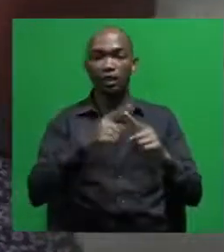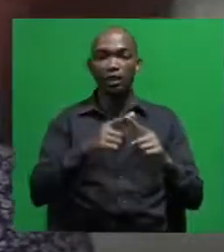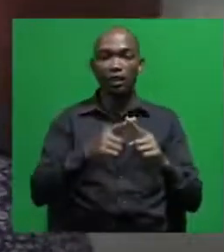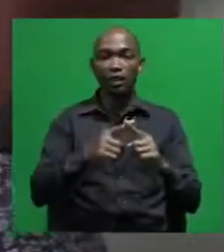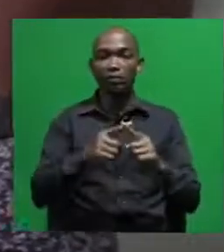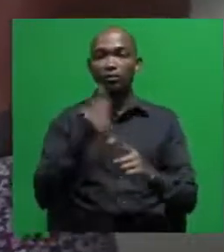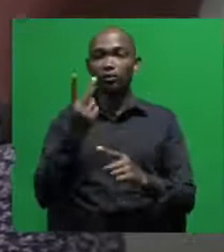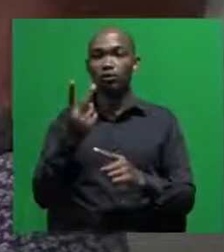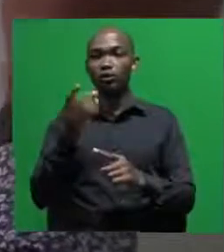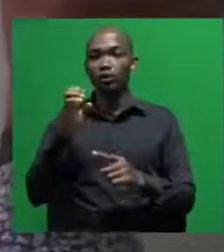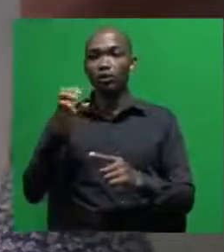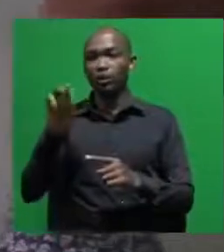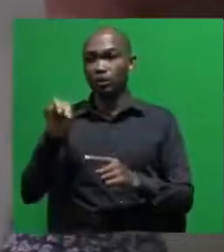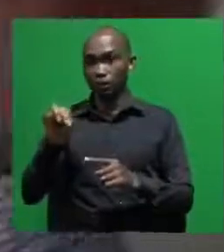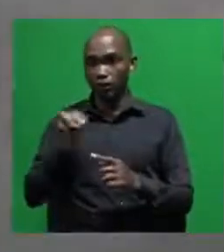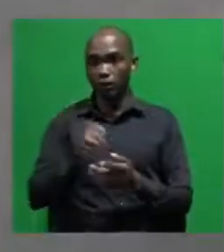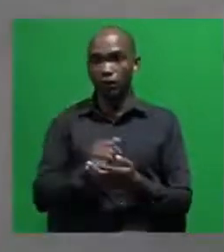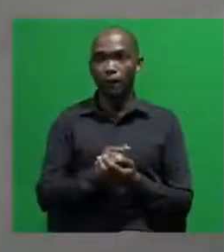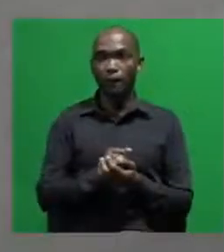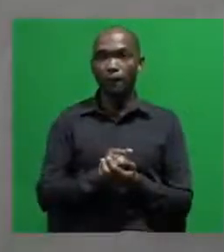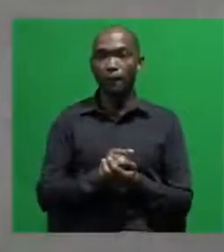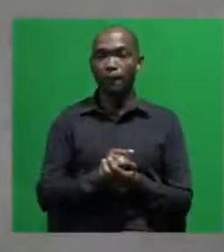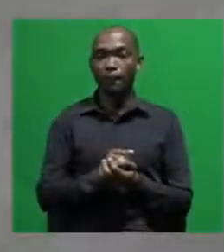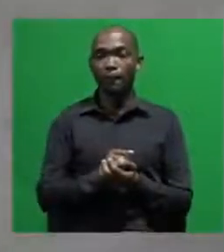2 centimeter.